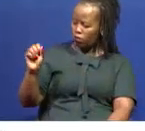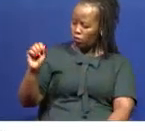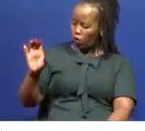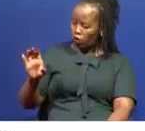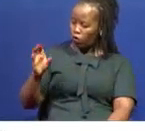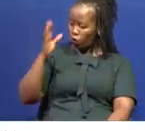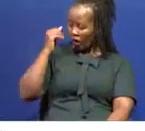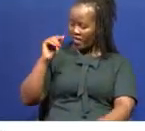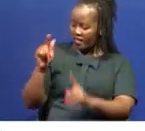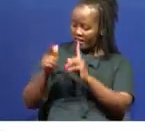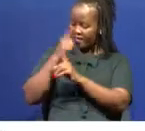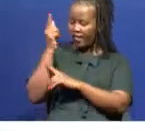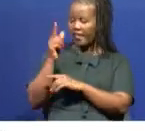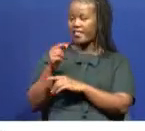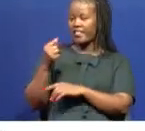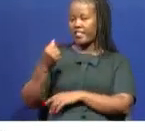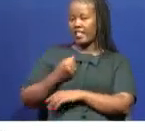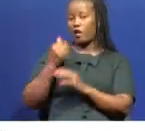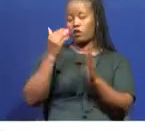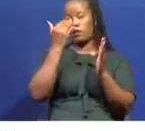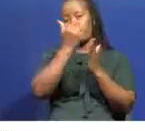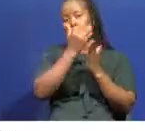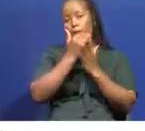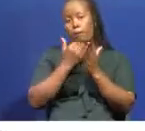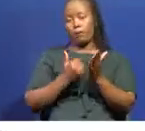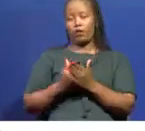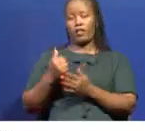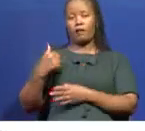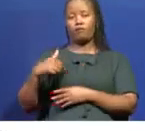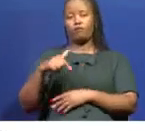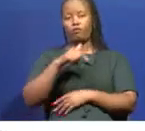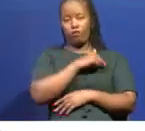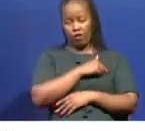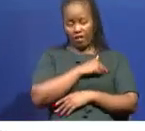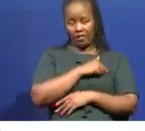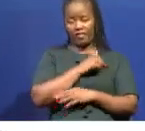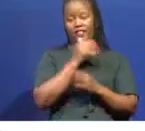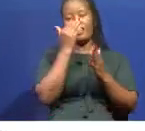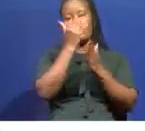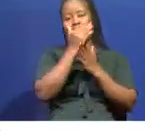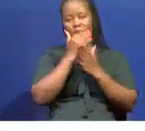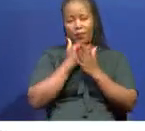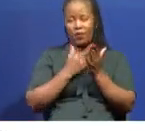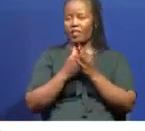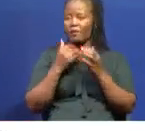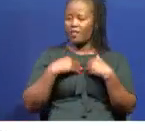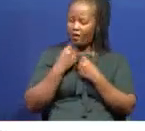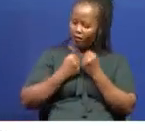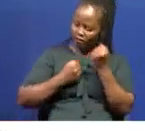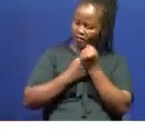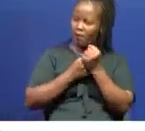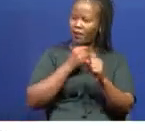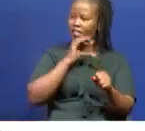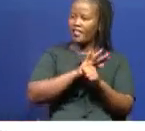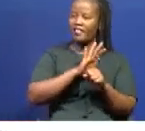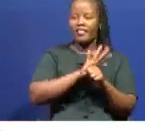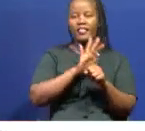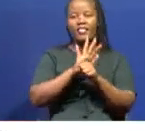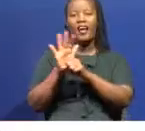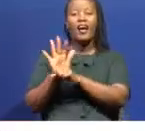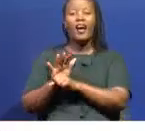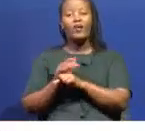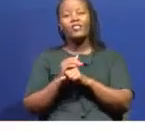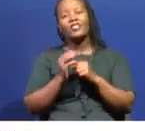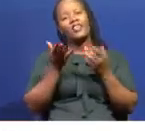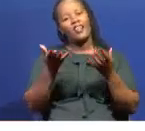girls program, golf program for us when we were younger, which has made us who we are today. And I will say,